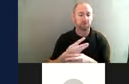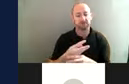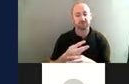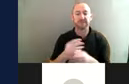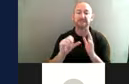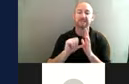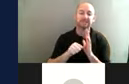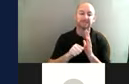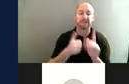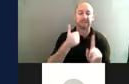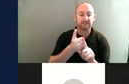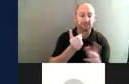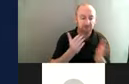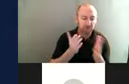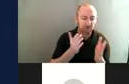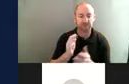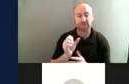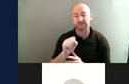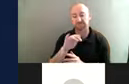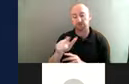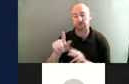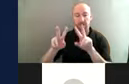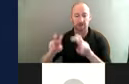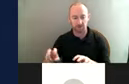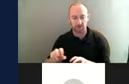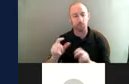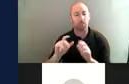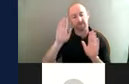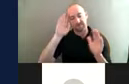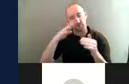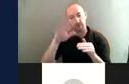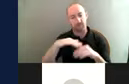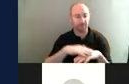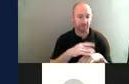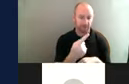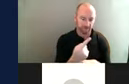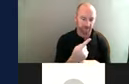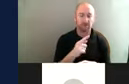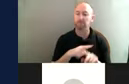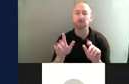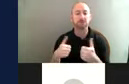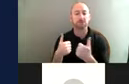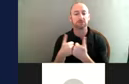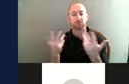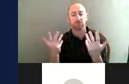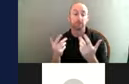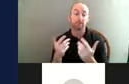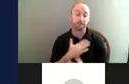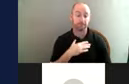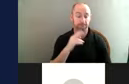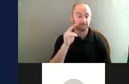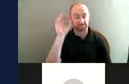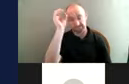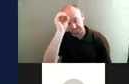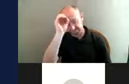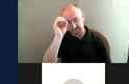spatial analytics. A lot of the examples that I'm going to use will be focused on that particular realm. But the challenges, as I see them,